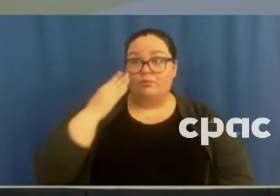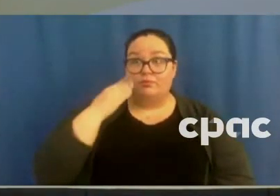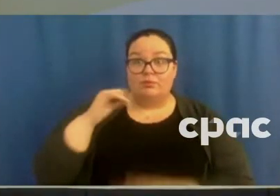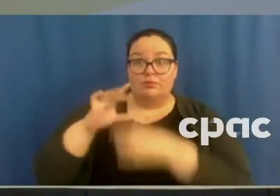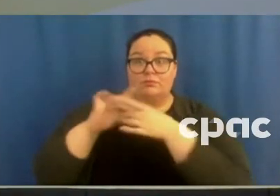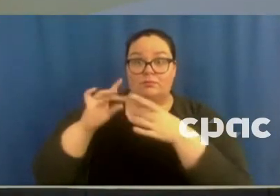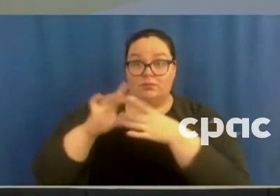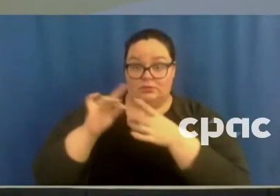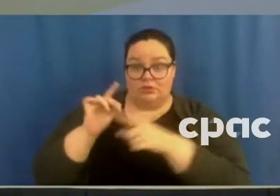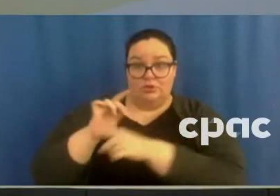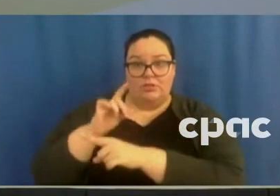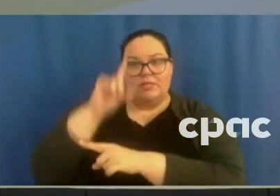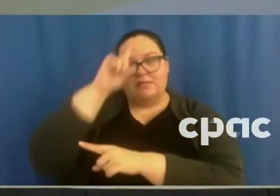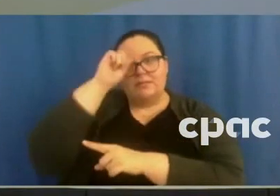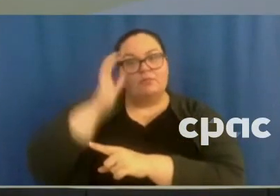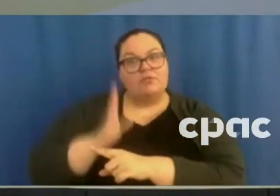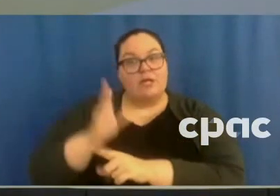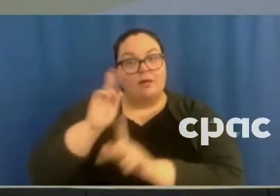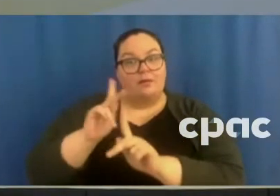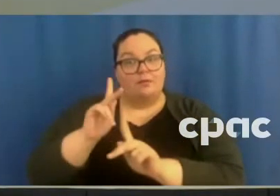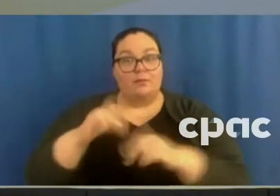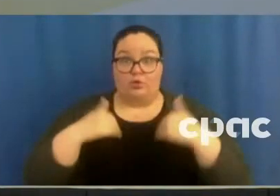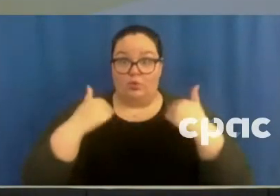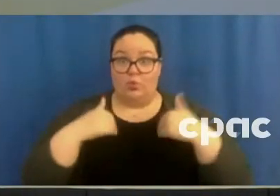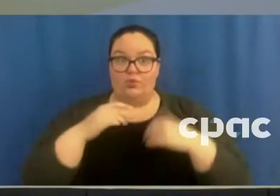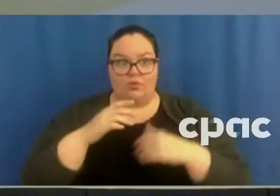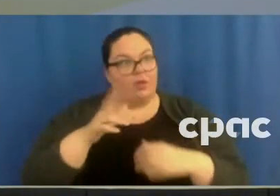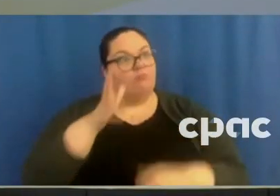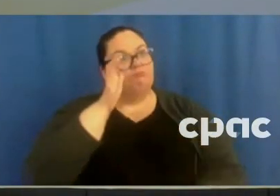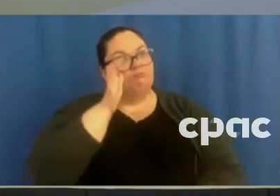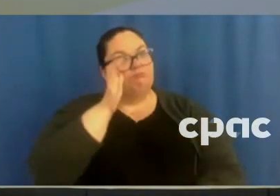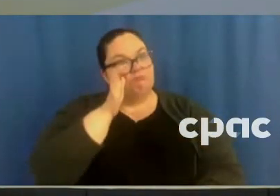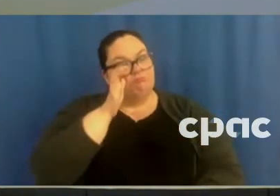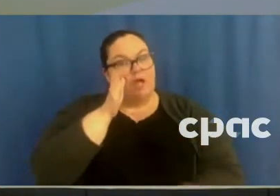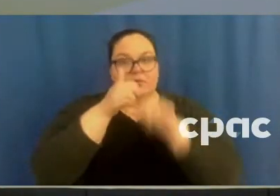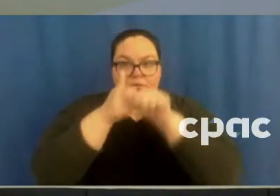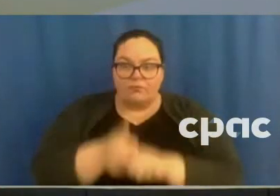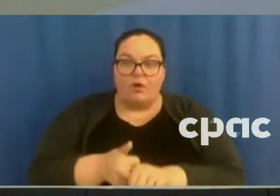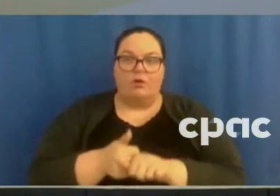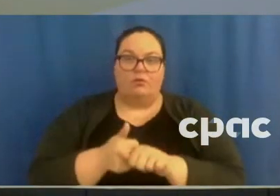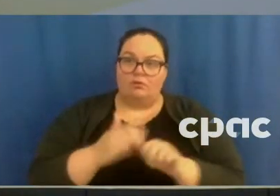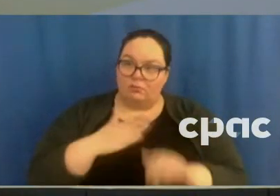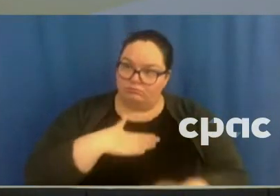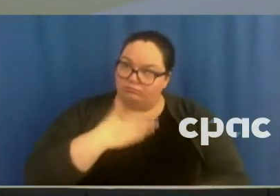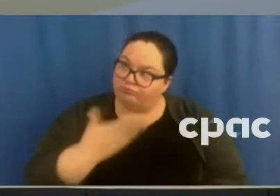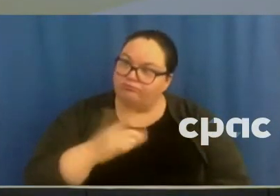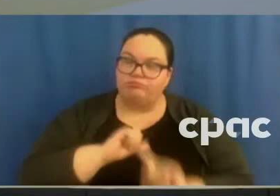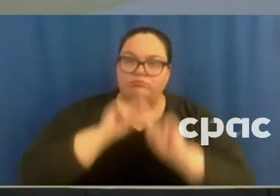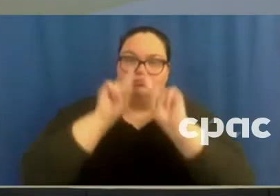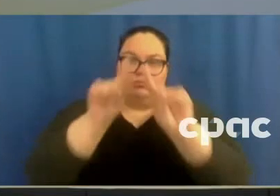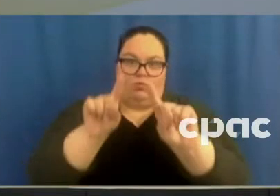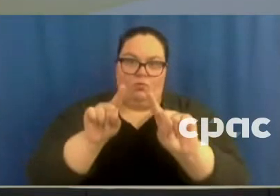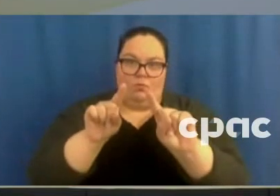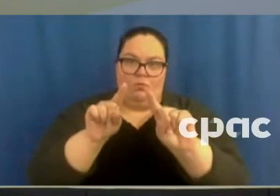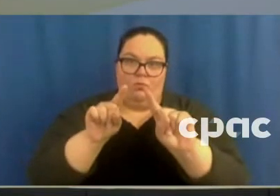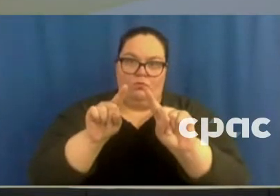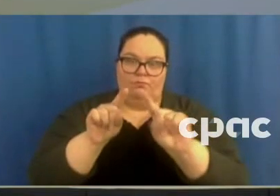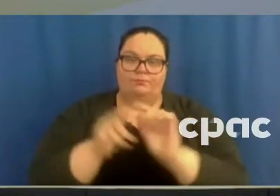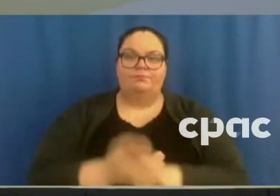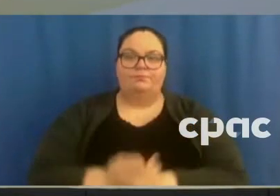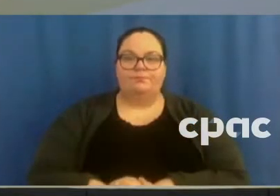have listened to and heard the appeal to be tested, and young people in the Summerside area are responding to the opportunity to be